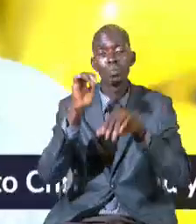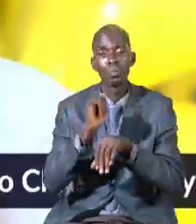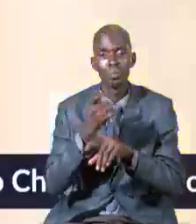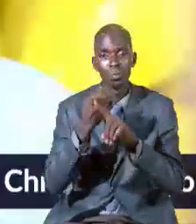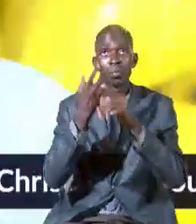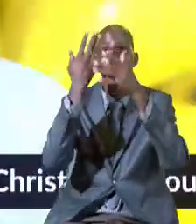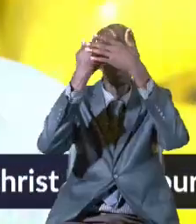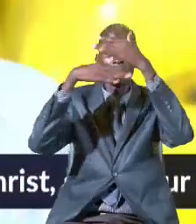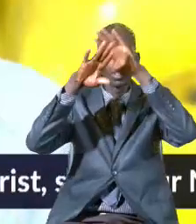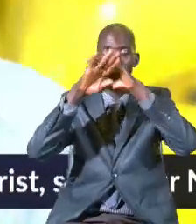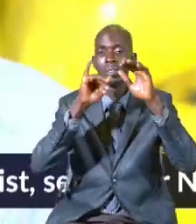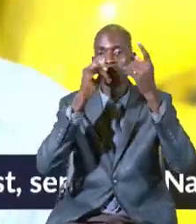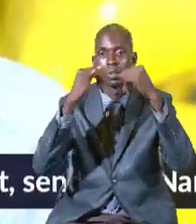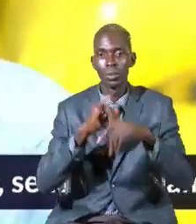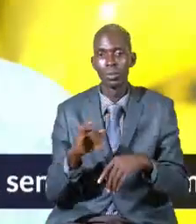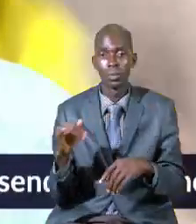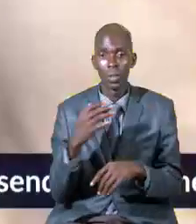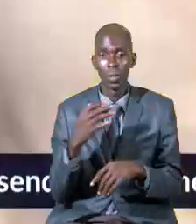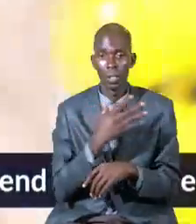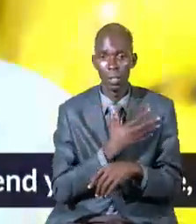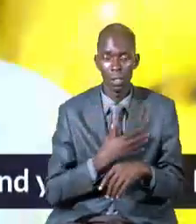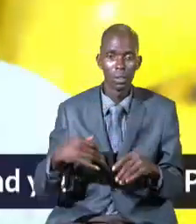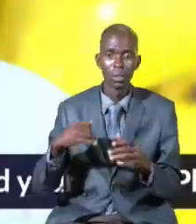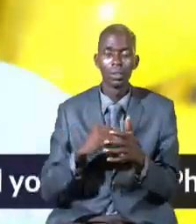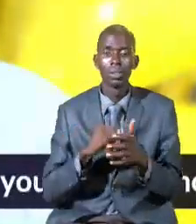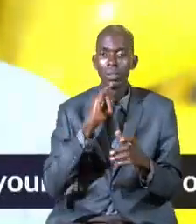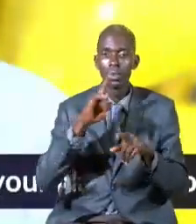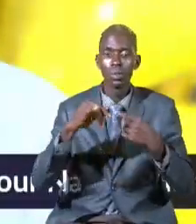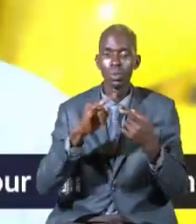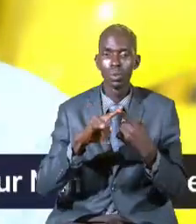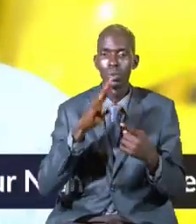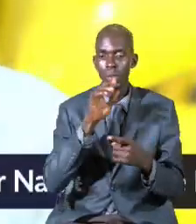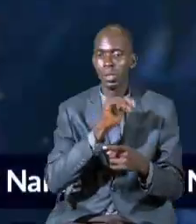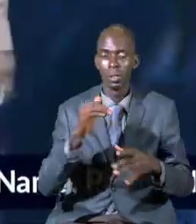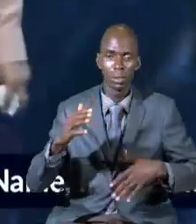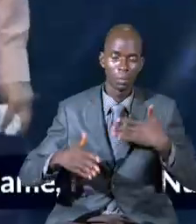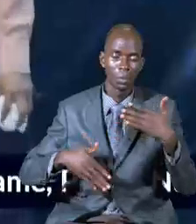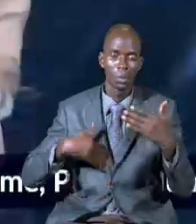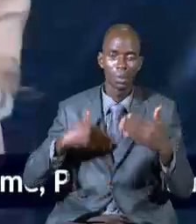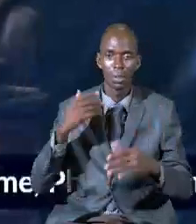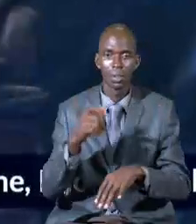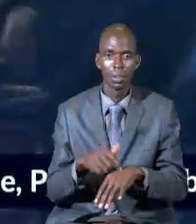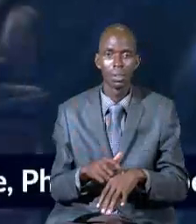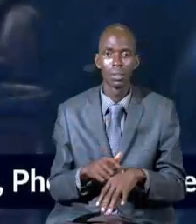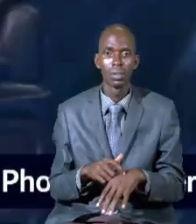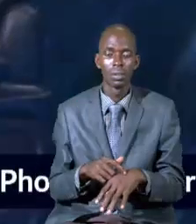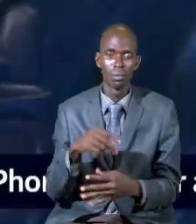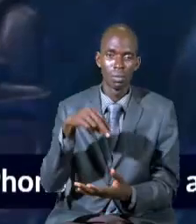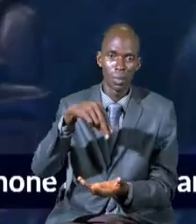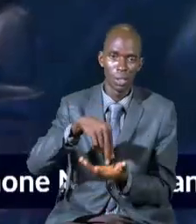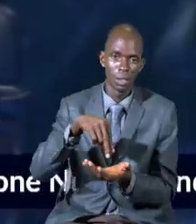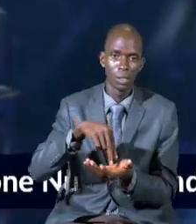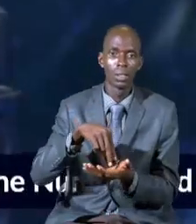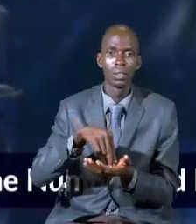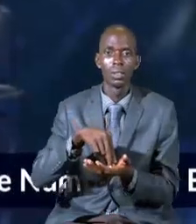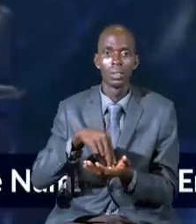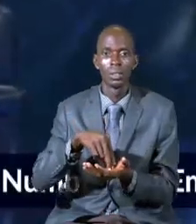coming. And it's going to be a rejoicing time. You rise on your feet.